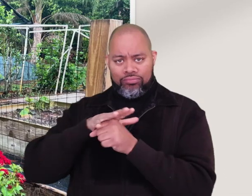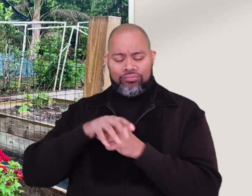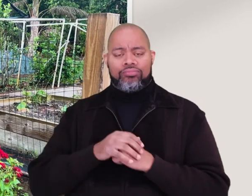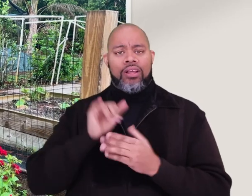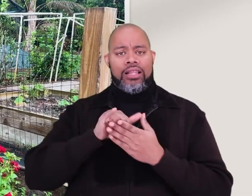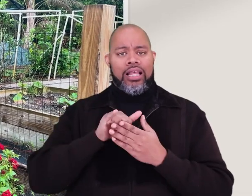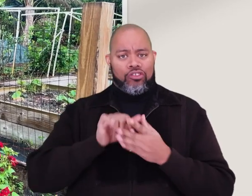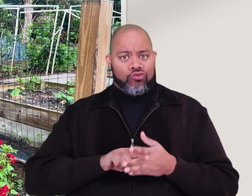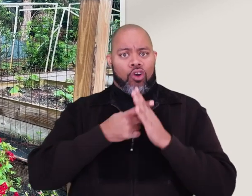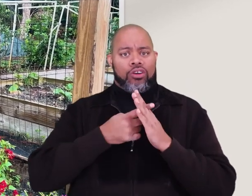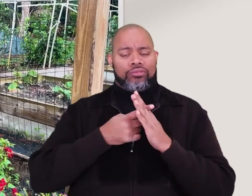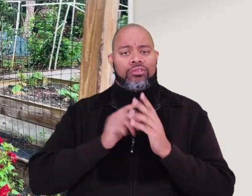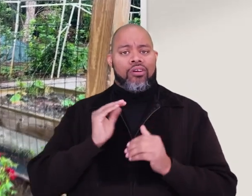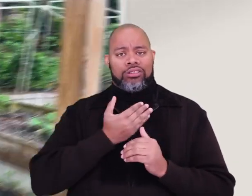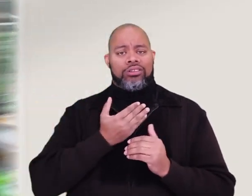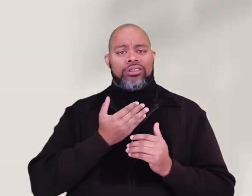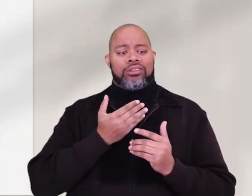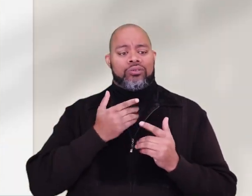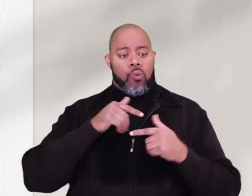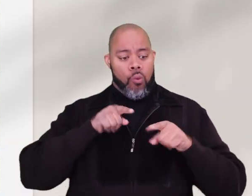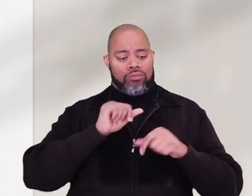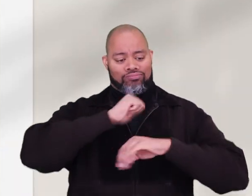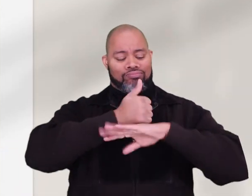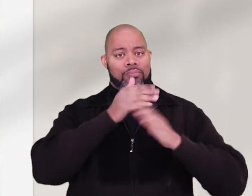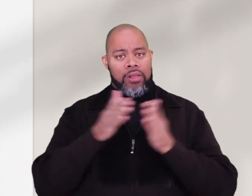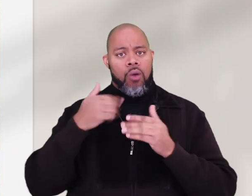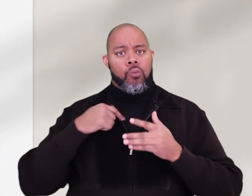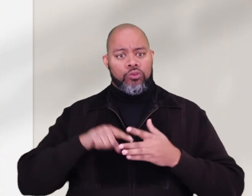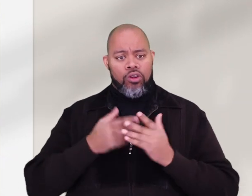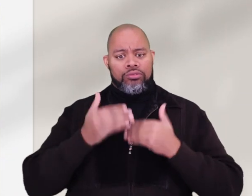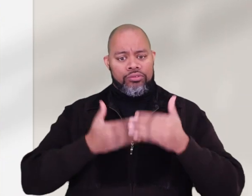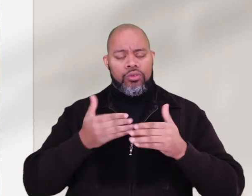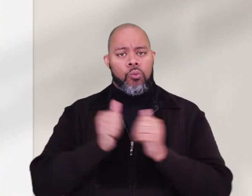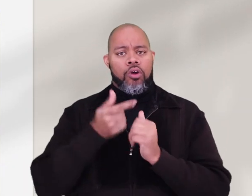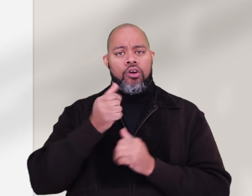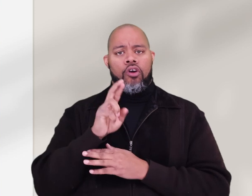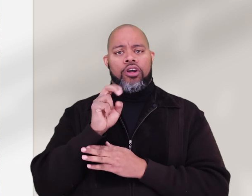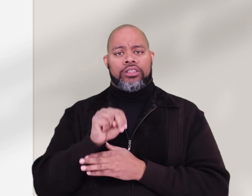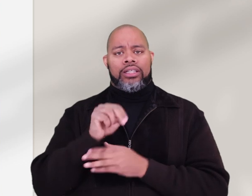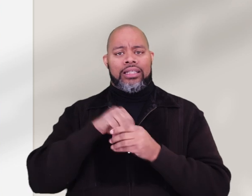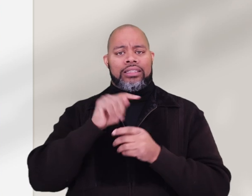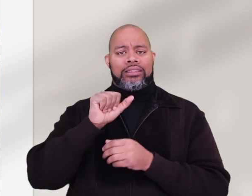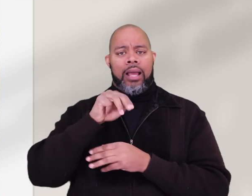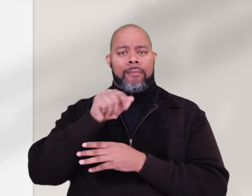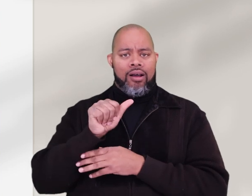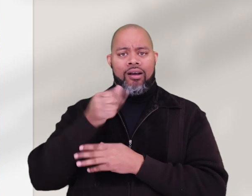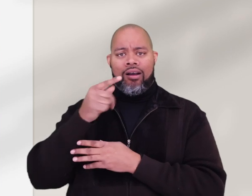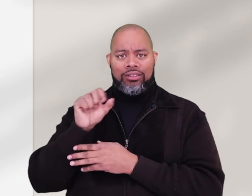that was the catalyst for us. While implementing that plan, we started with our garden in Tampa